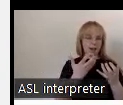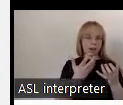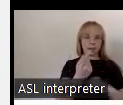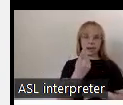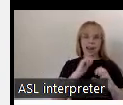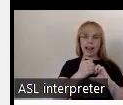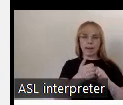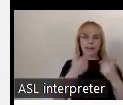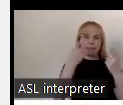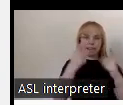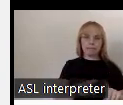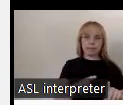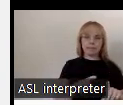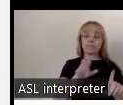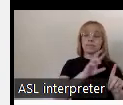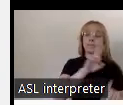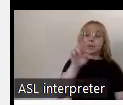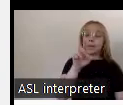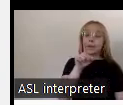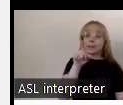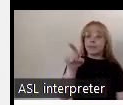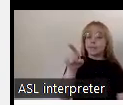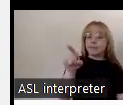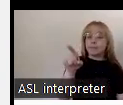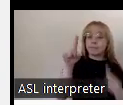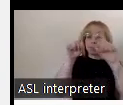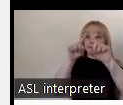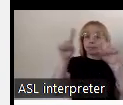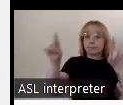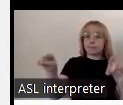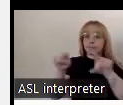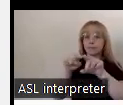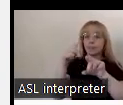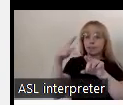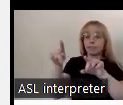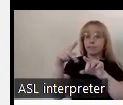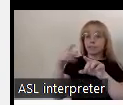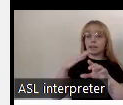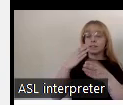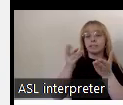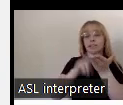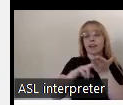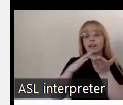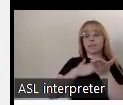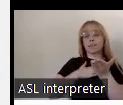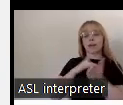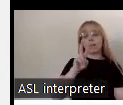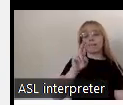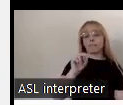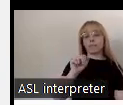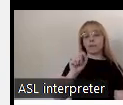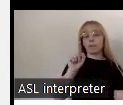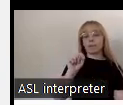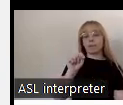screen, in the upper right-hand corner, there is this sign into my vault button.